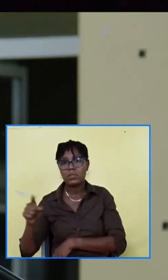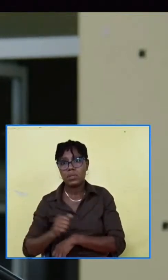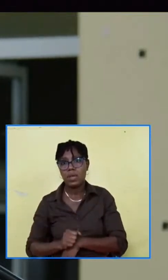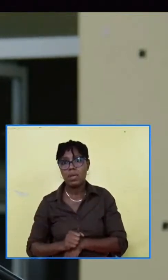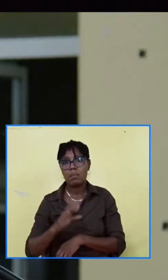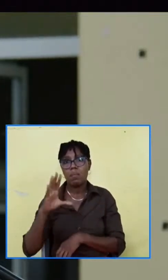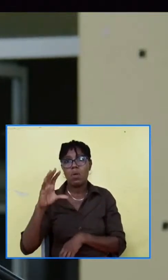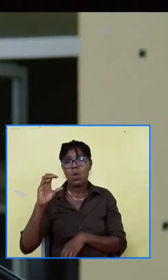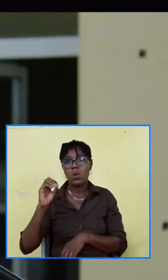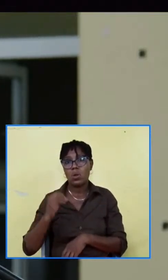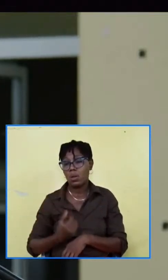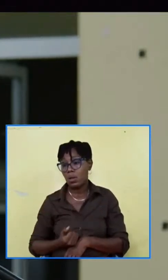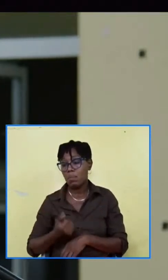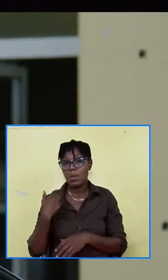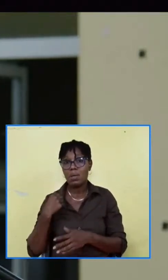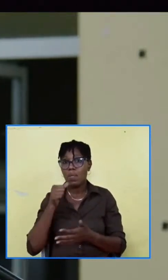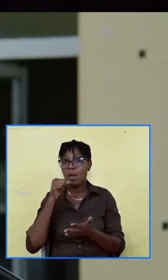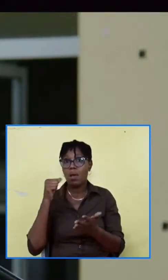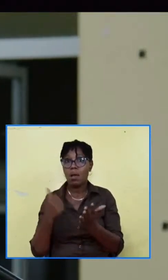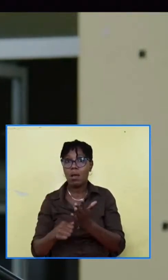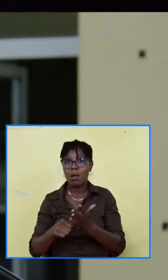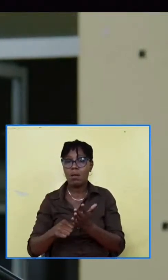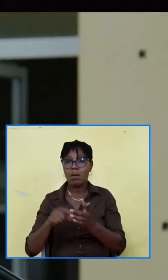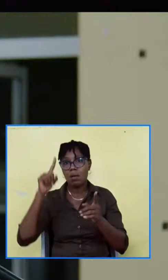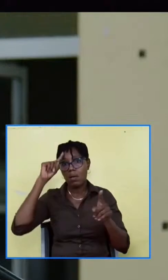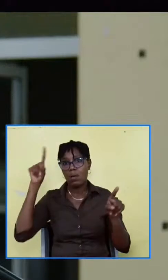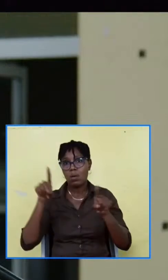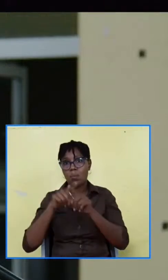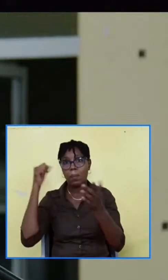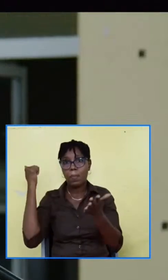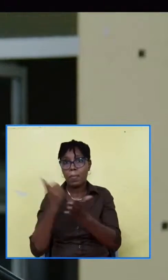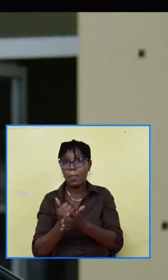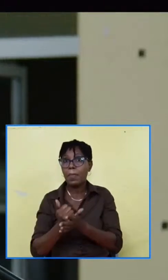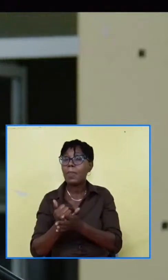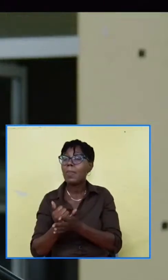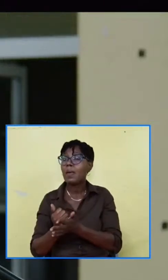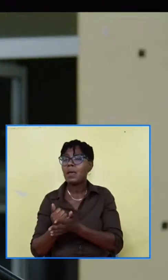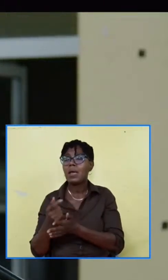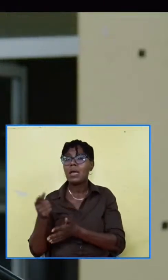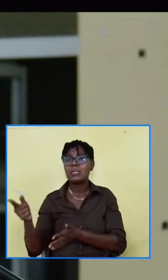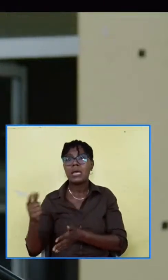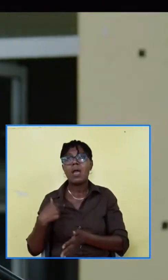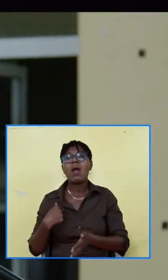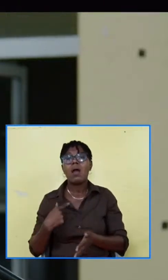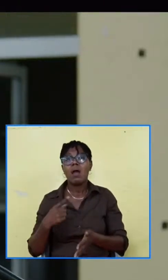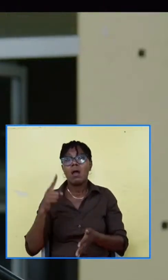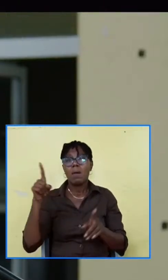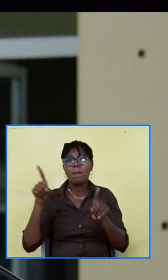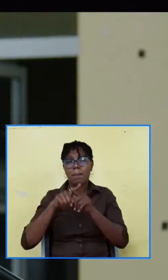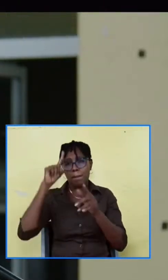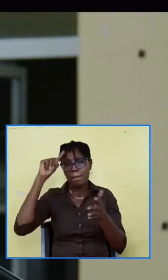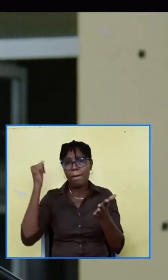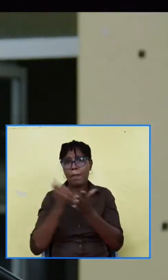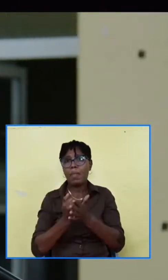instead of giving them like a term contract, they would give them like a contract of service.